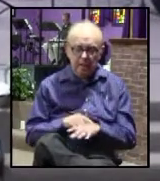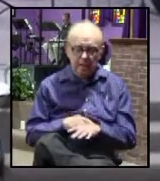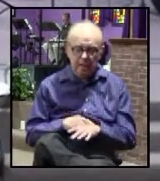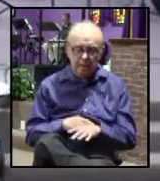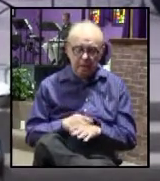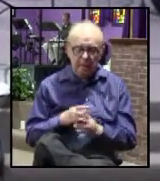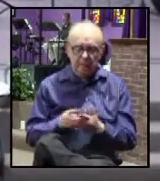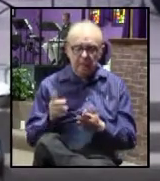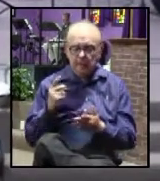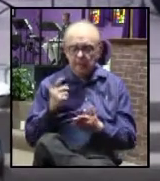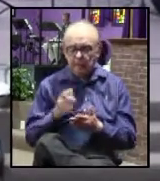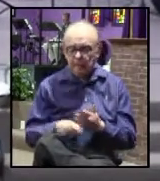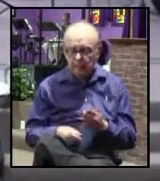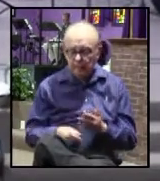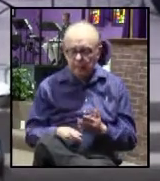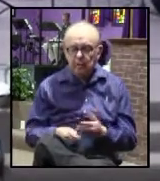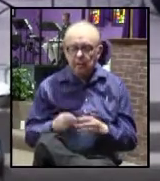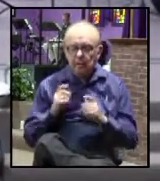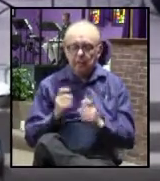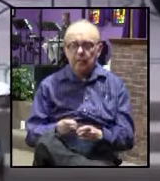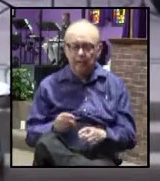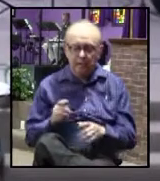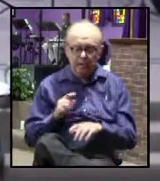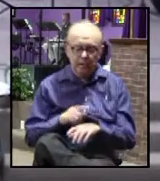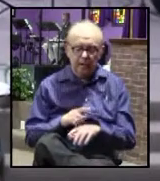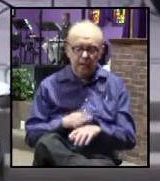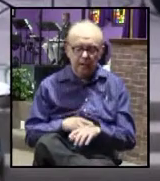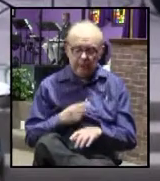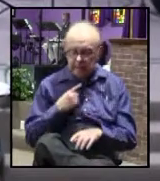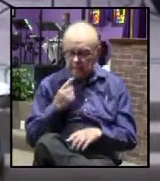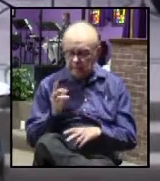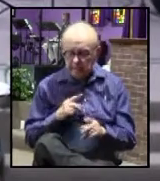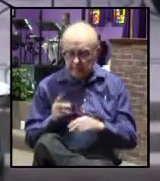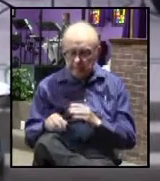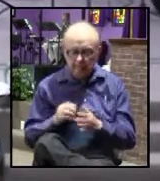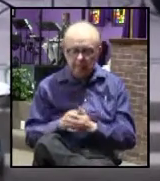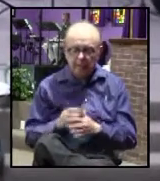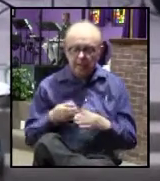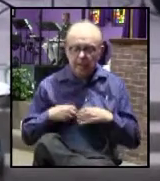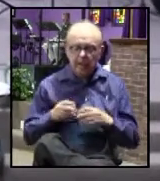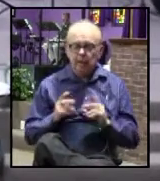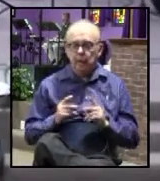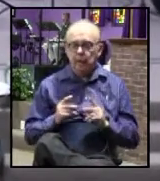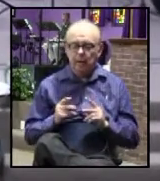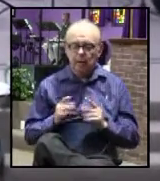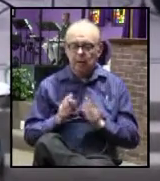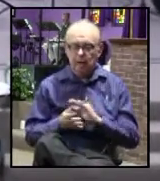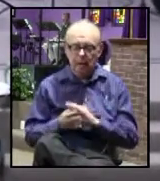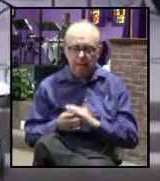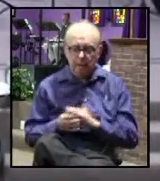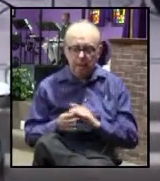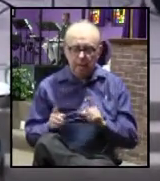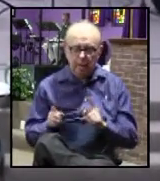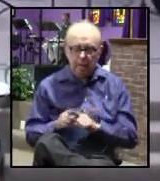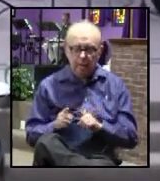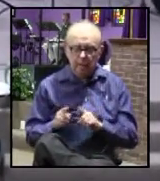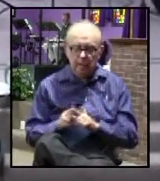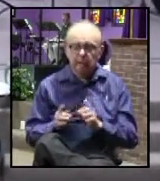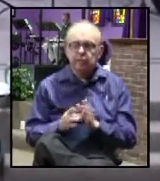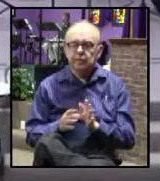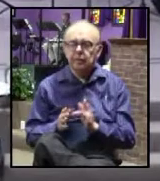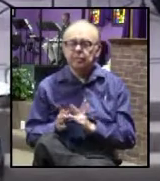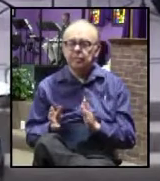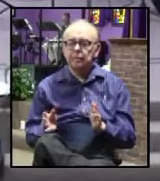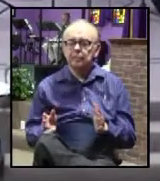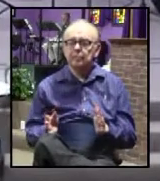come to pay for the sin. My time right now is to tell people about that so they have the opportunity to become like